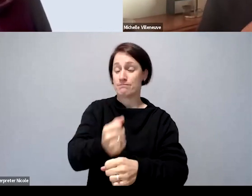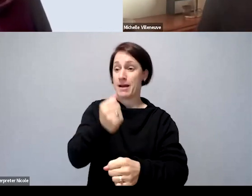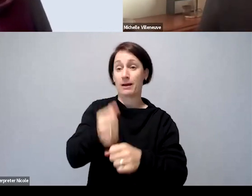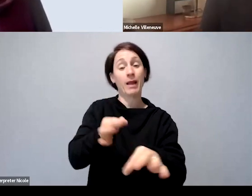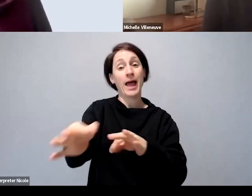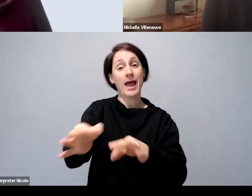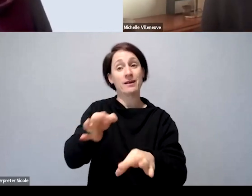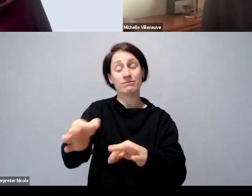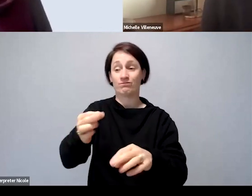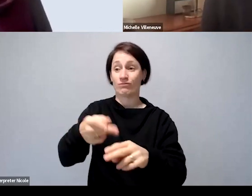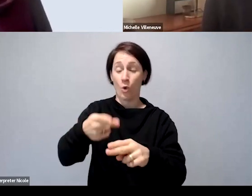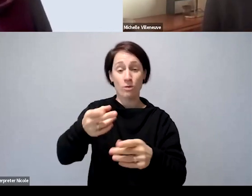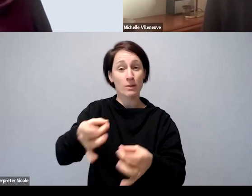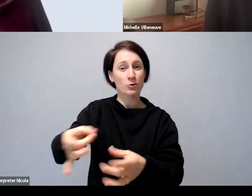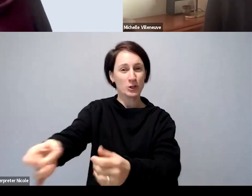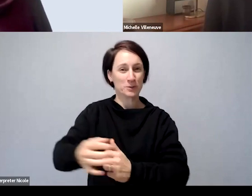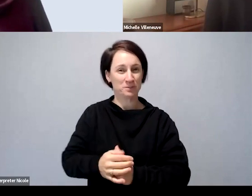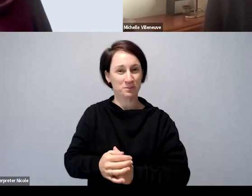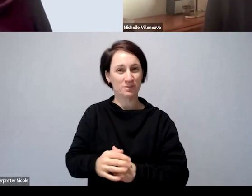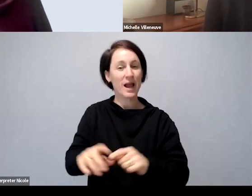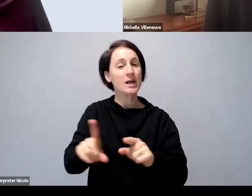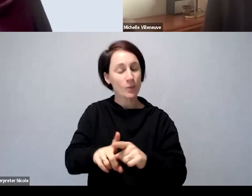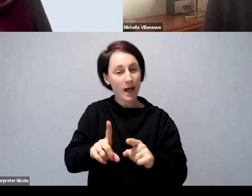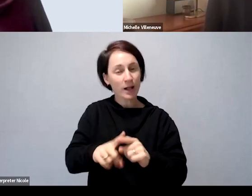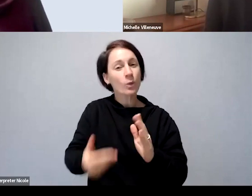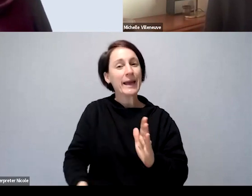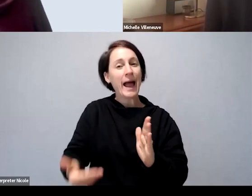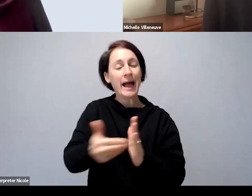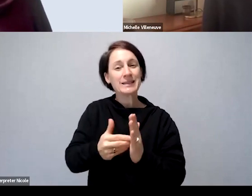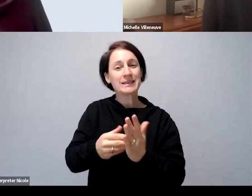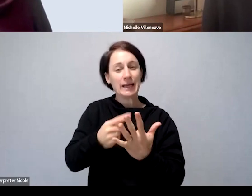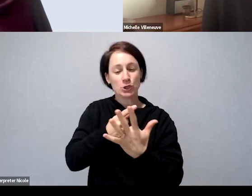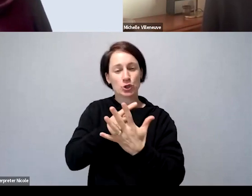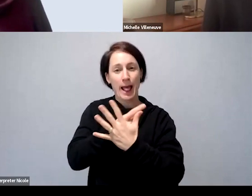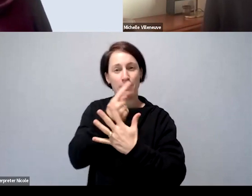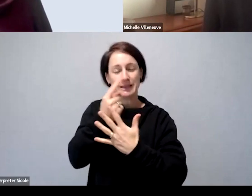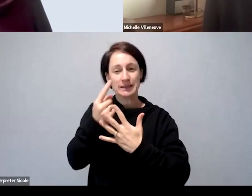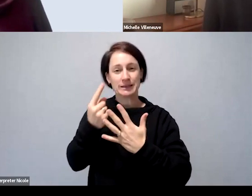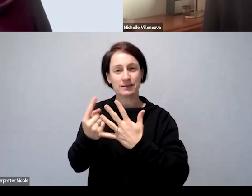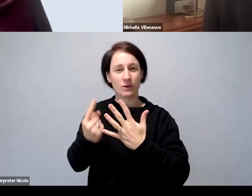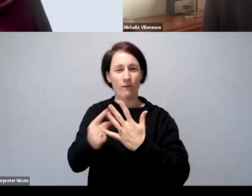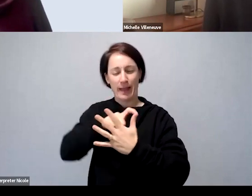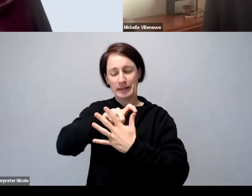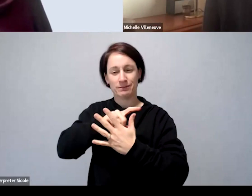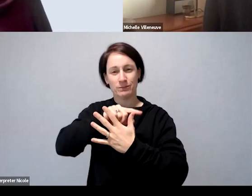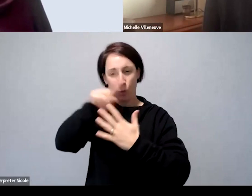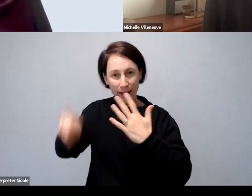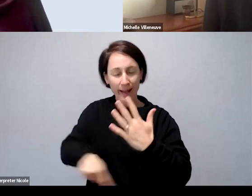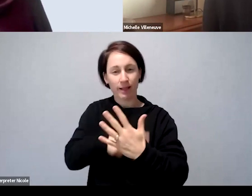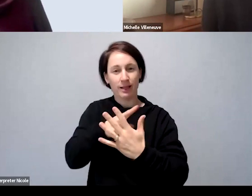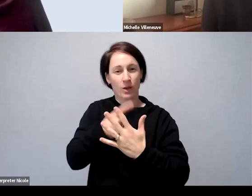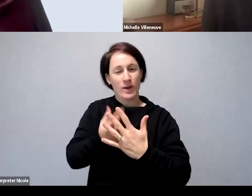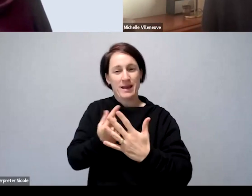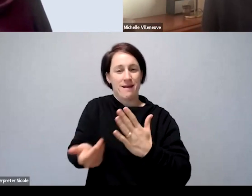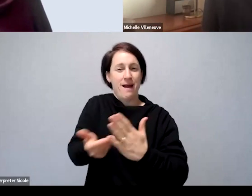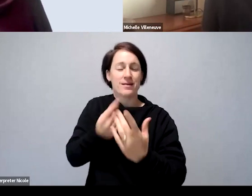of that, we've included definitions of each of the elements of the capability wheel, and that's come from feedback from our diverse communities. A